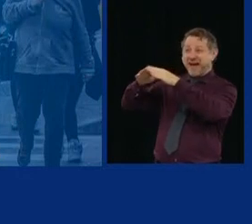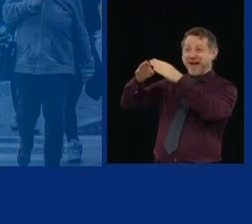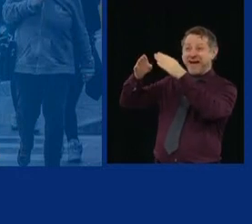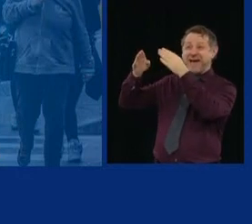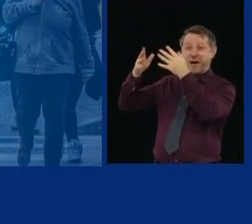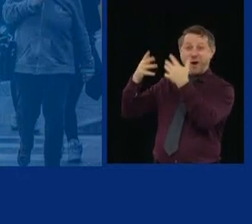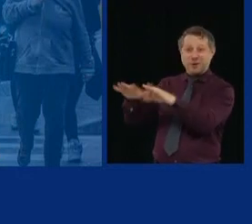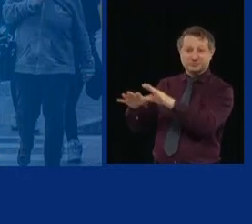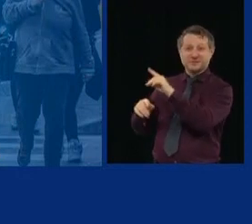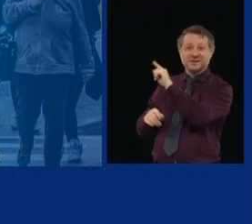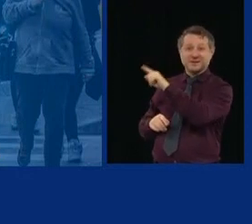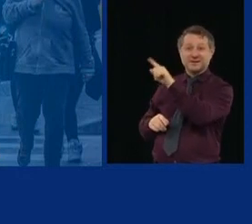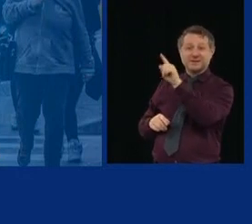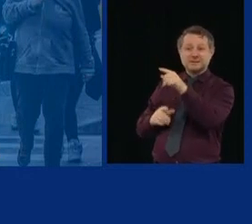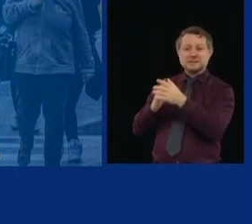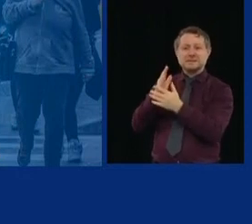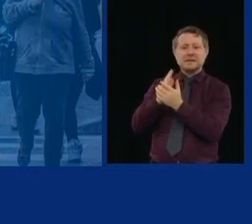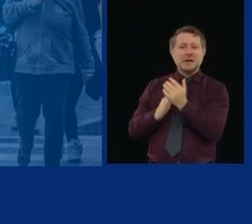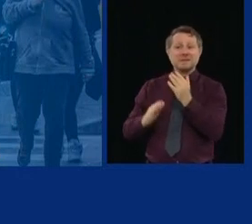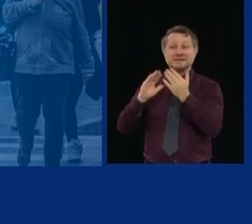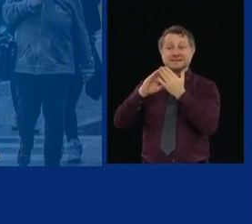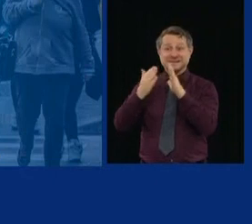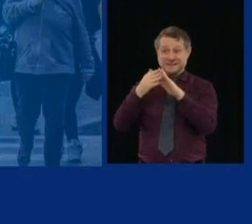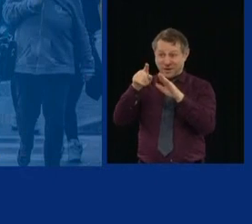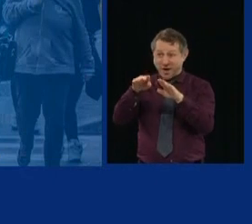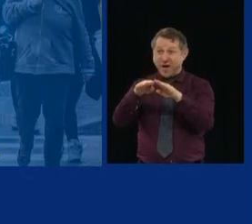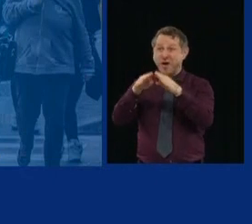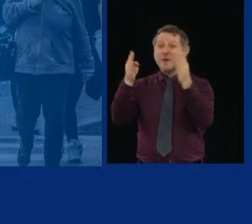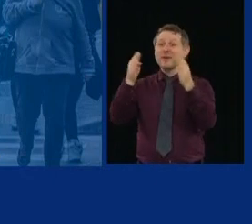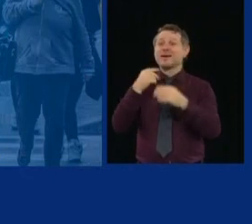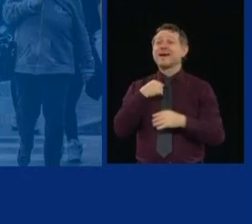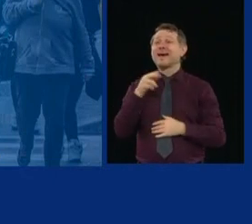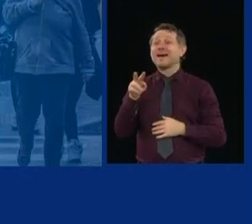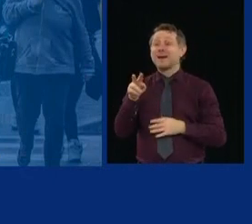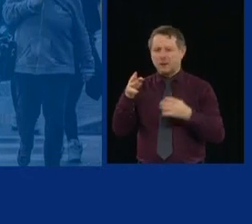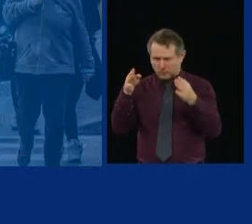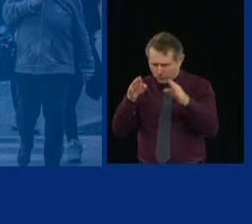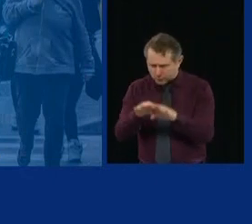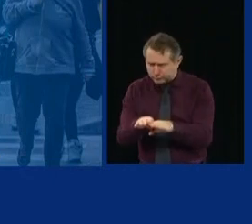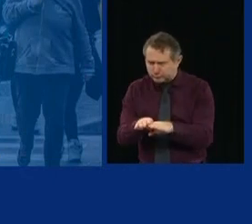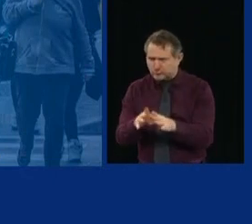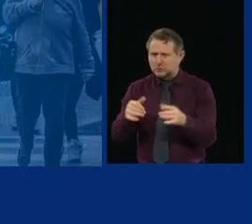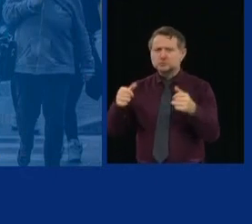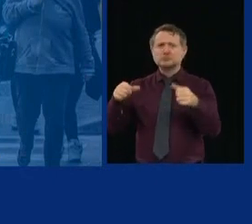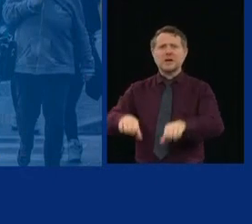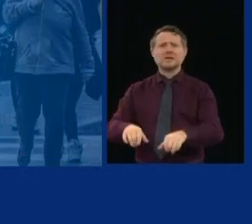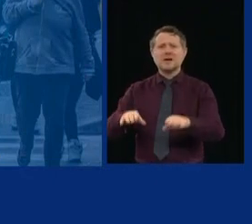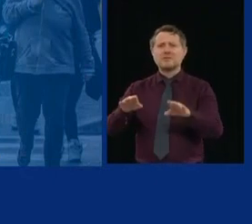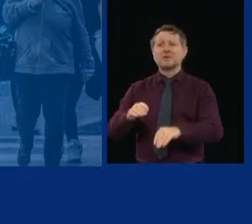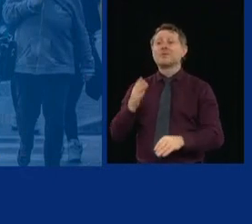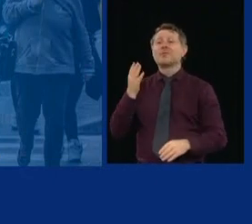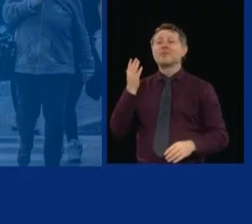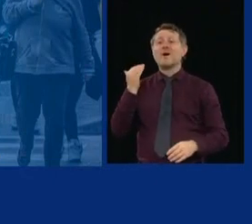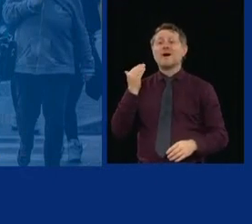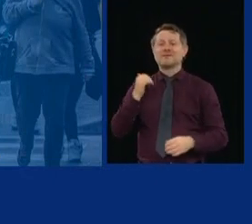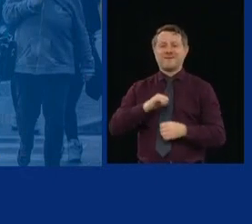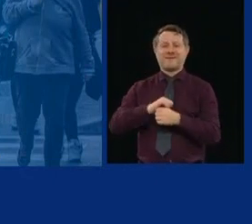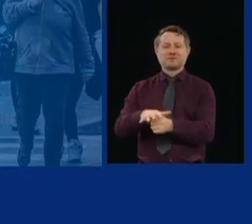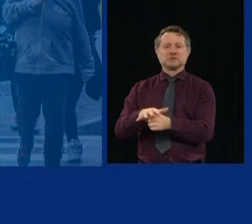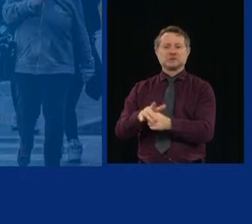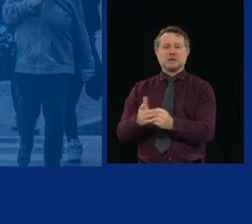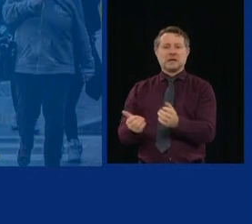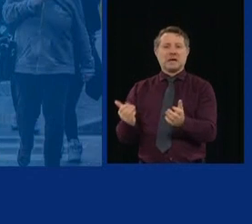We've seen cities open. We've seen them then close because the activity level went up too high, too